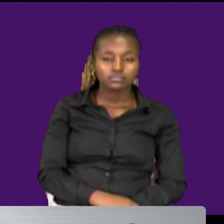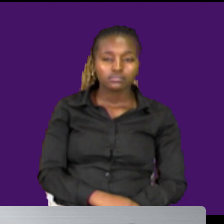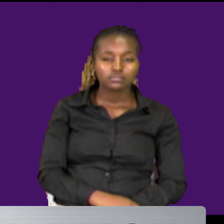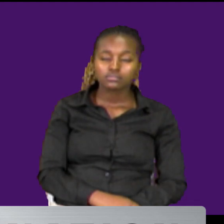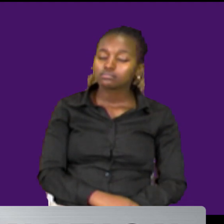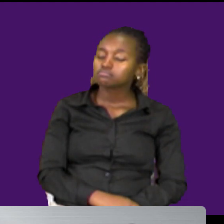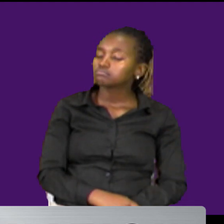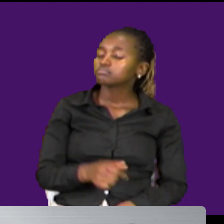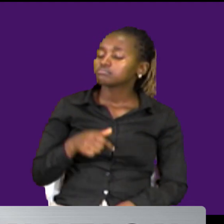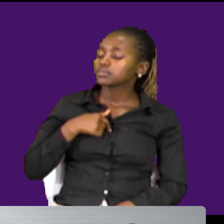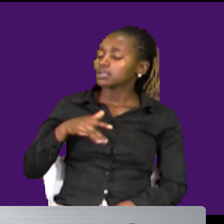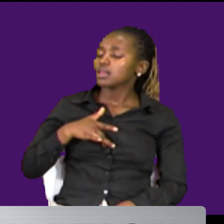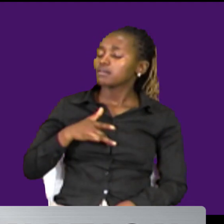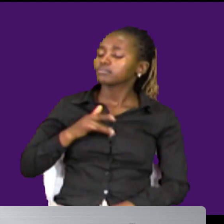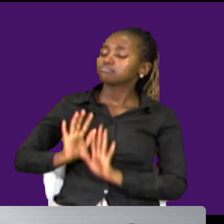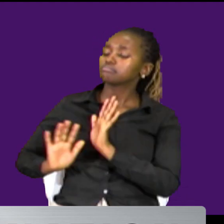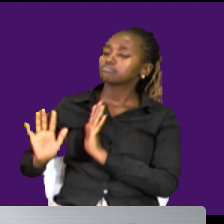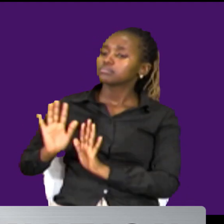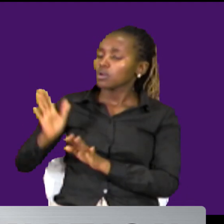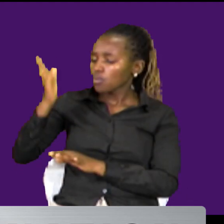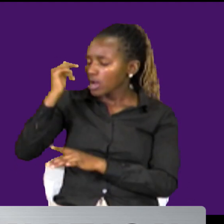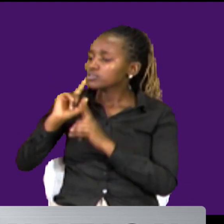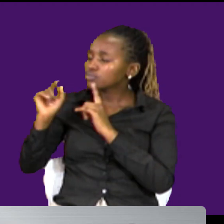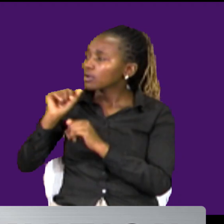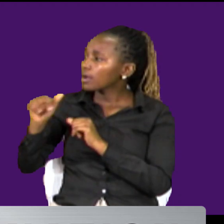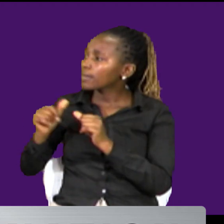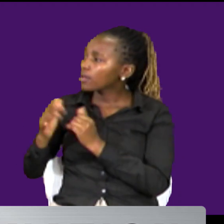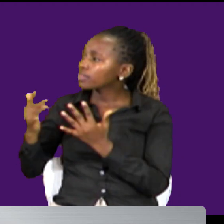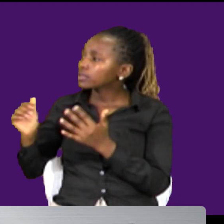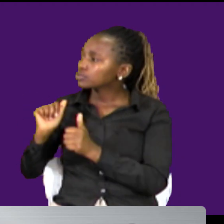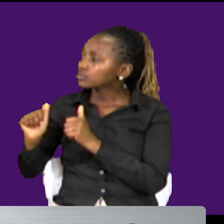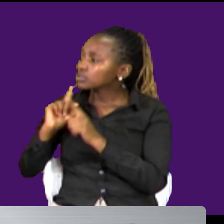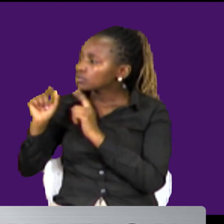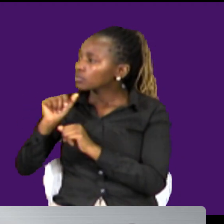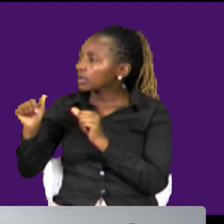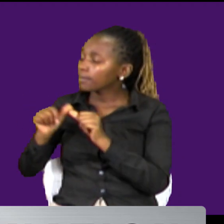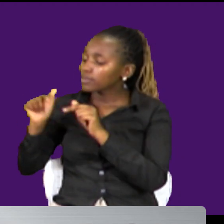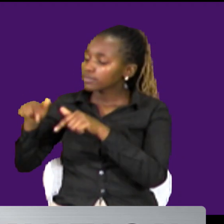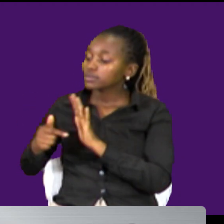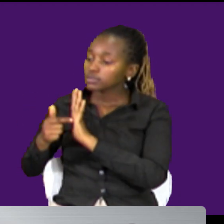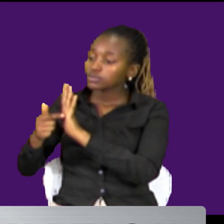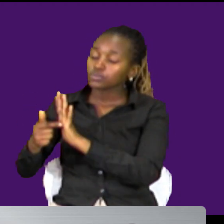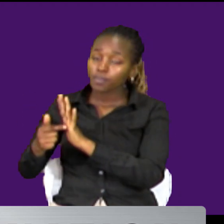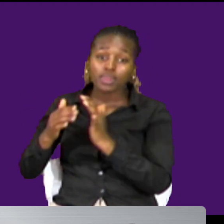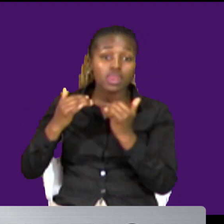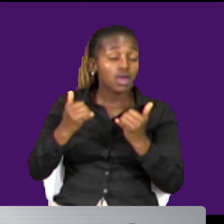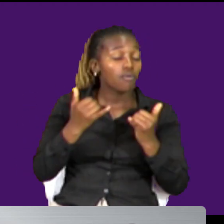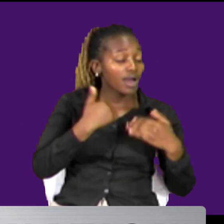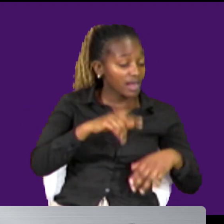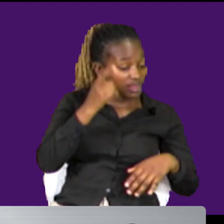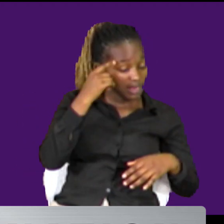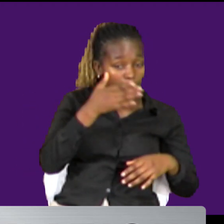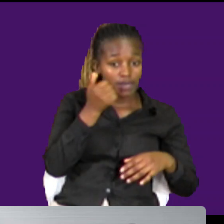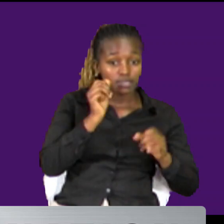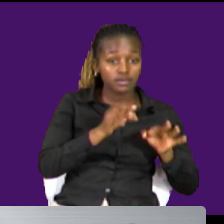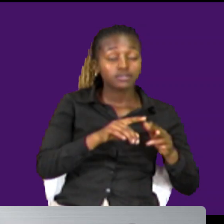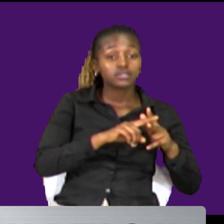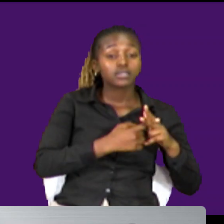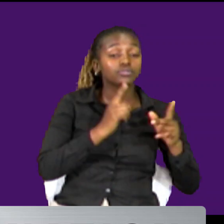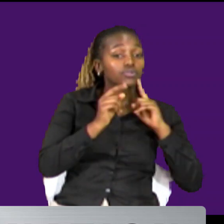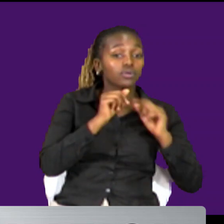spoke about. That might be coincidence. Well, it could be a coincidence, but it is Yeah. time that we begin talking about